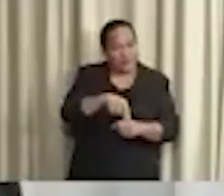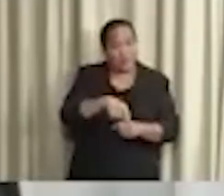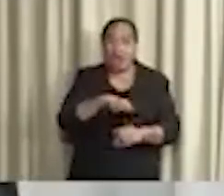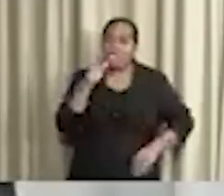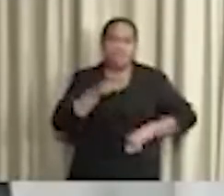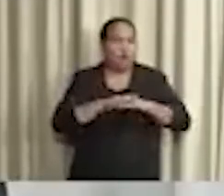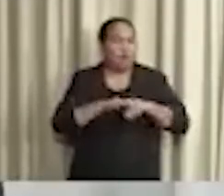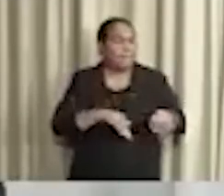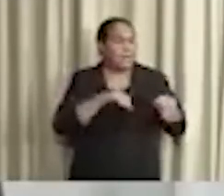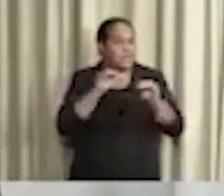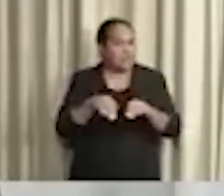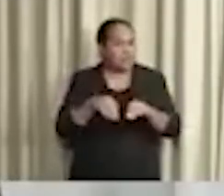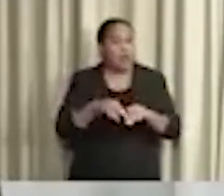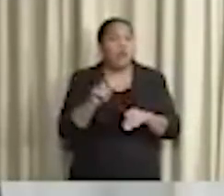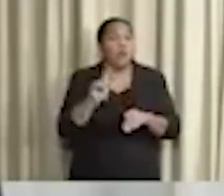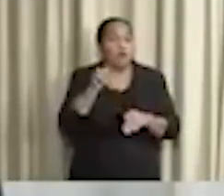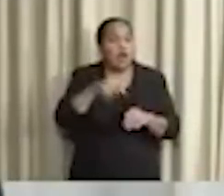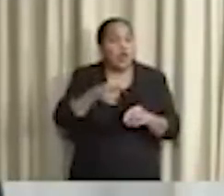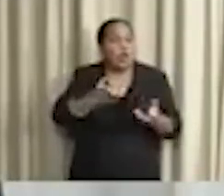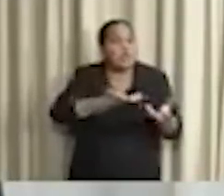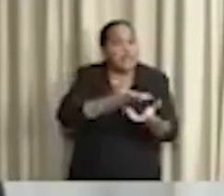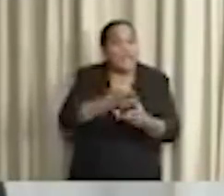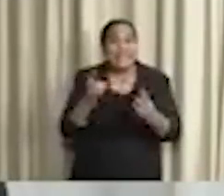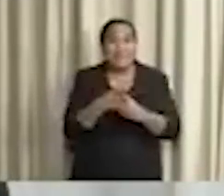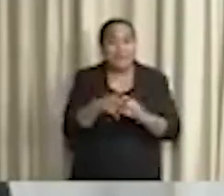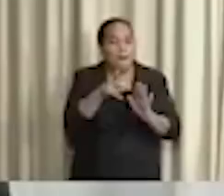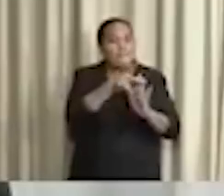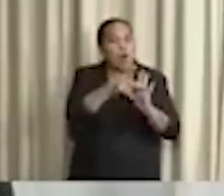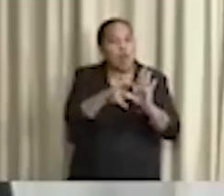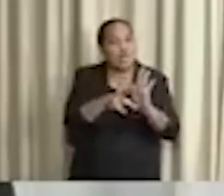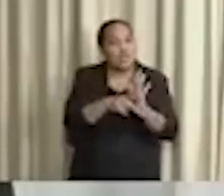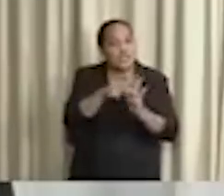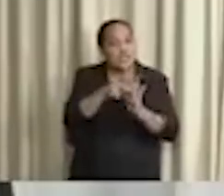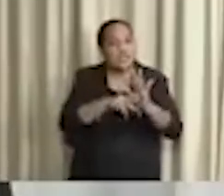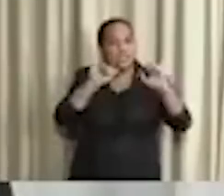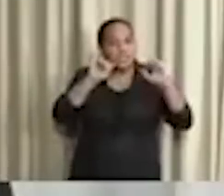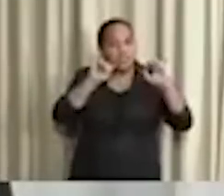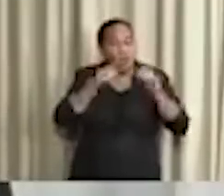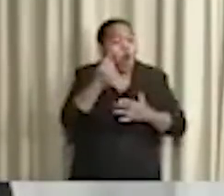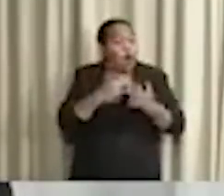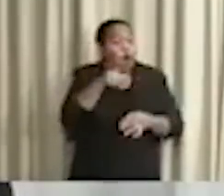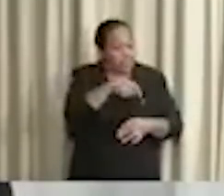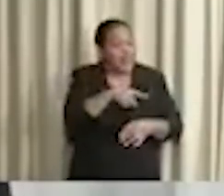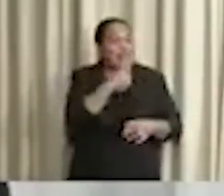fully in discussions on policy matters which only Cabinet can